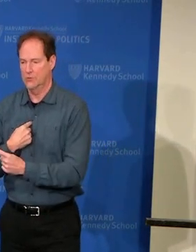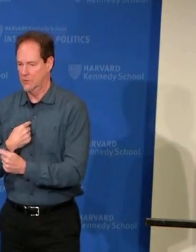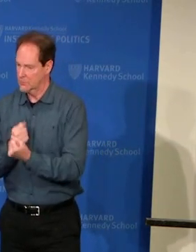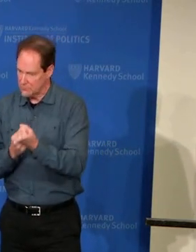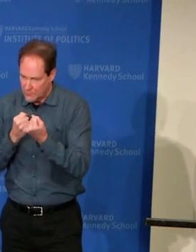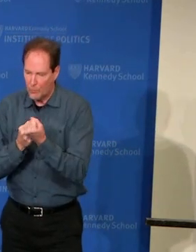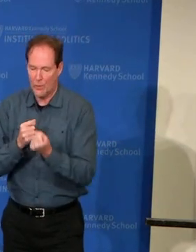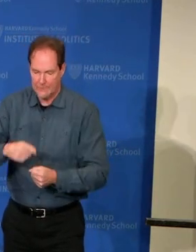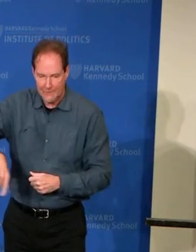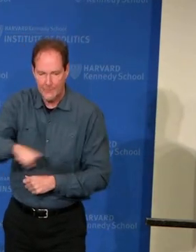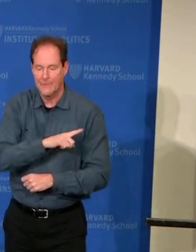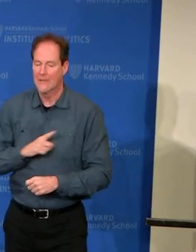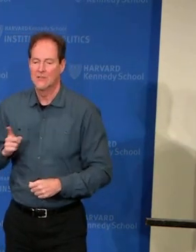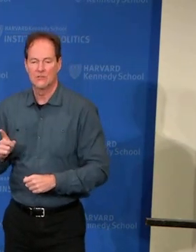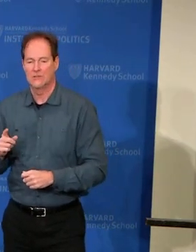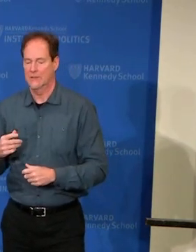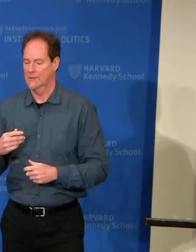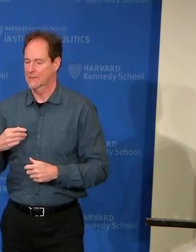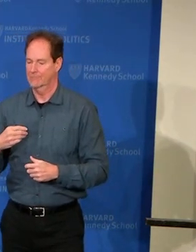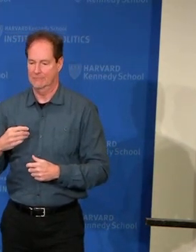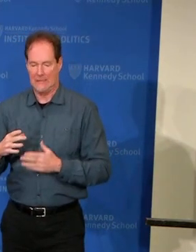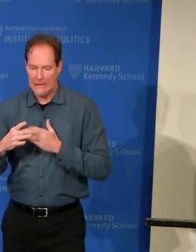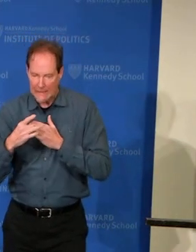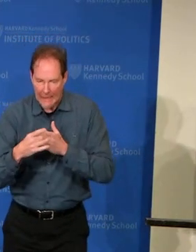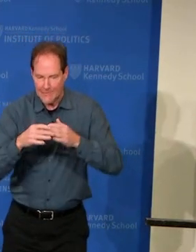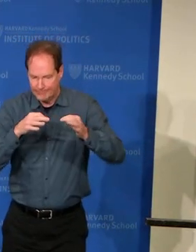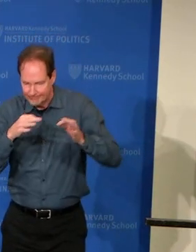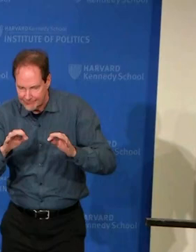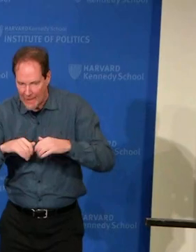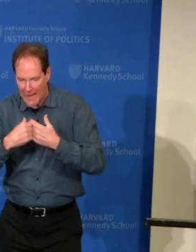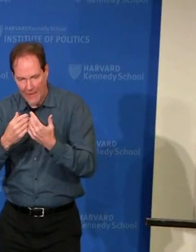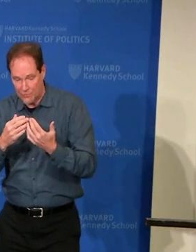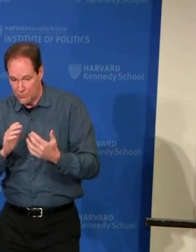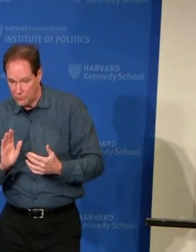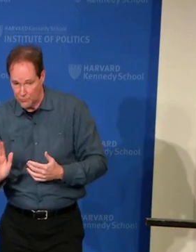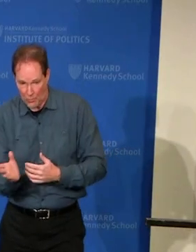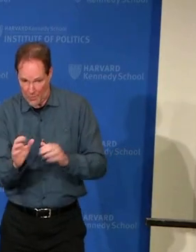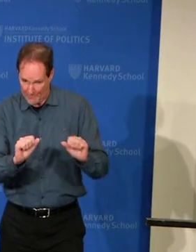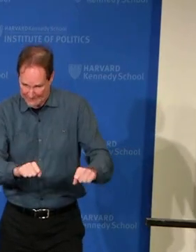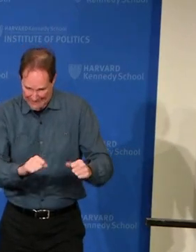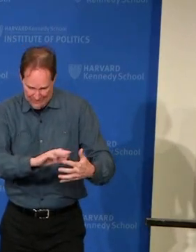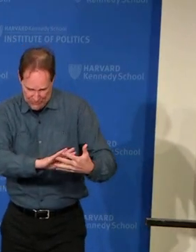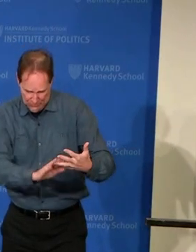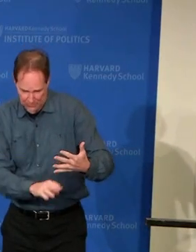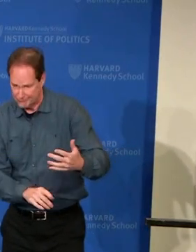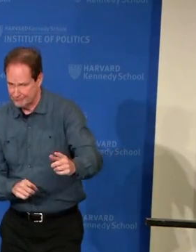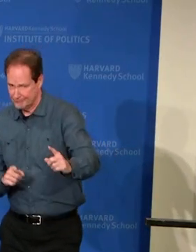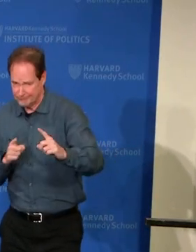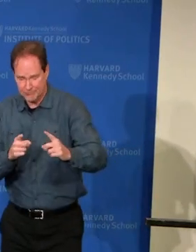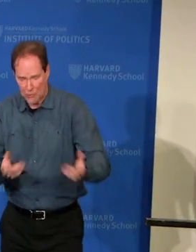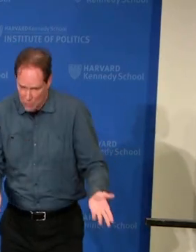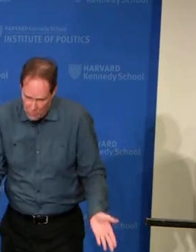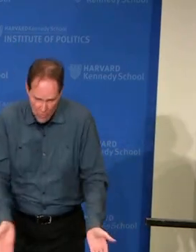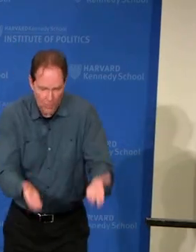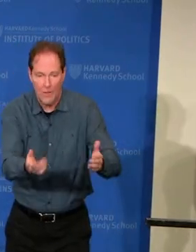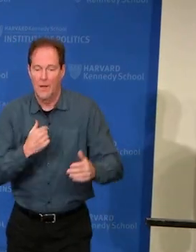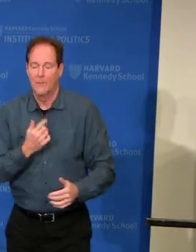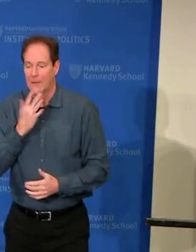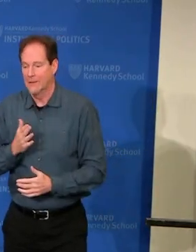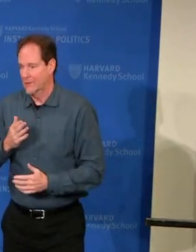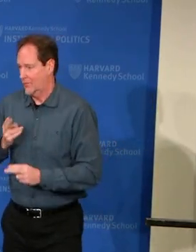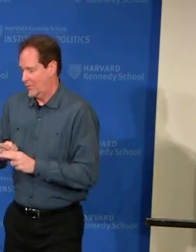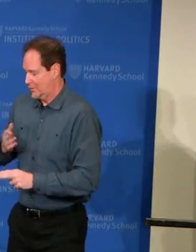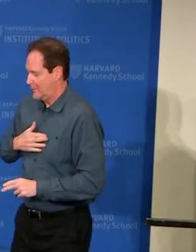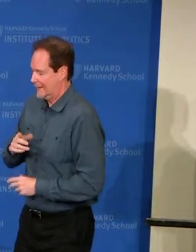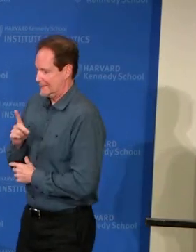them. And she gives them guidance in terms of how to pursue their own potential and own value. I'm so lucky to call you my